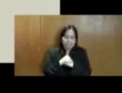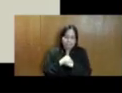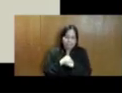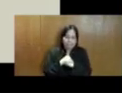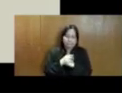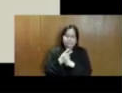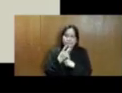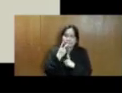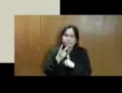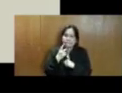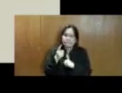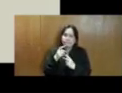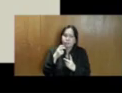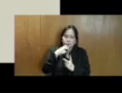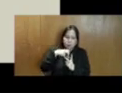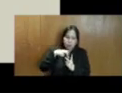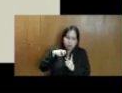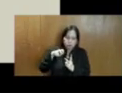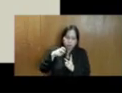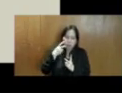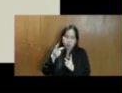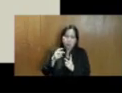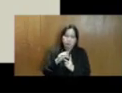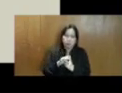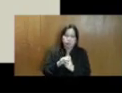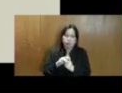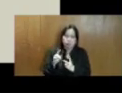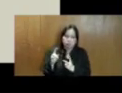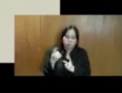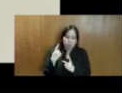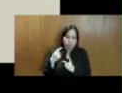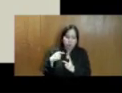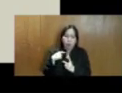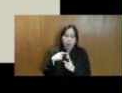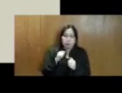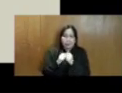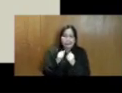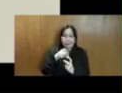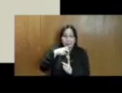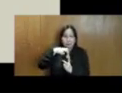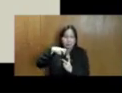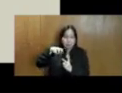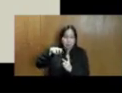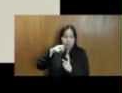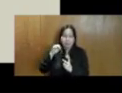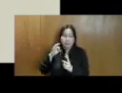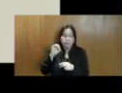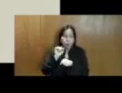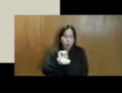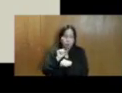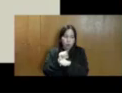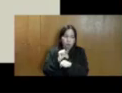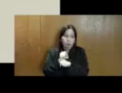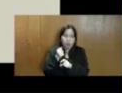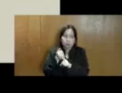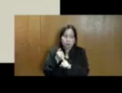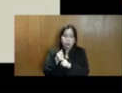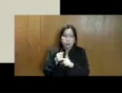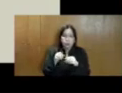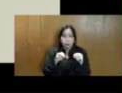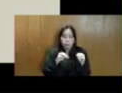take a look at some of these transitions. We're going to first define a transition as when a worker moves